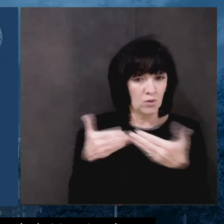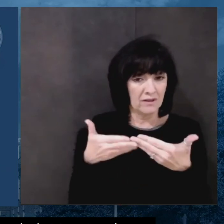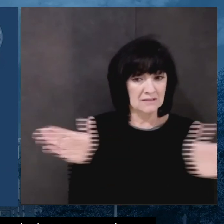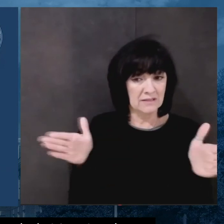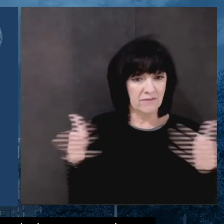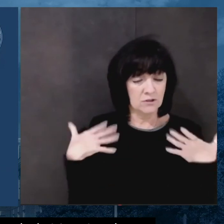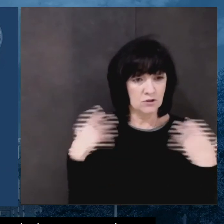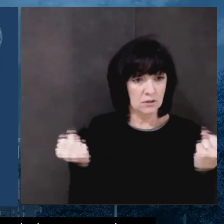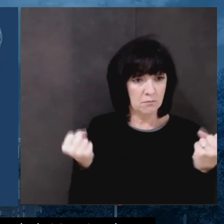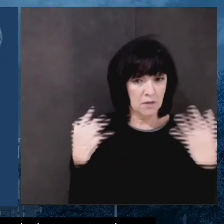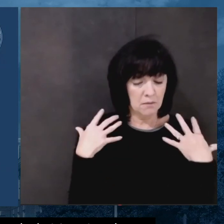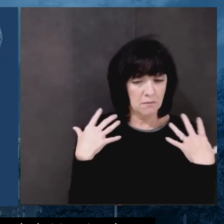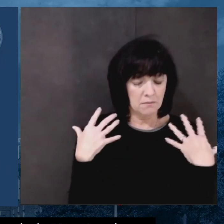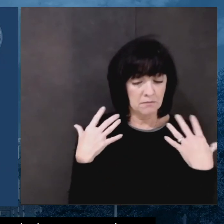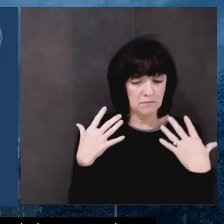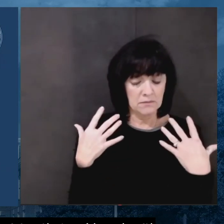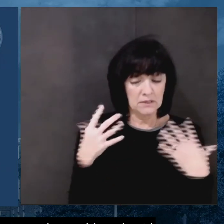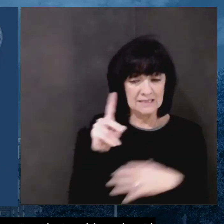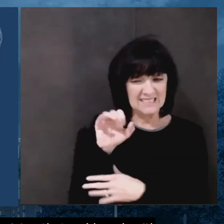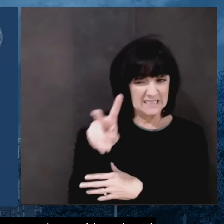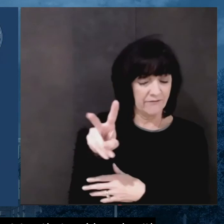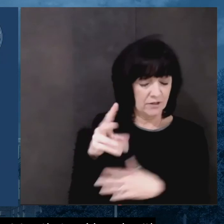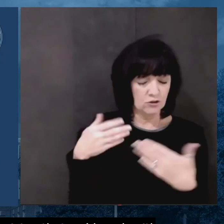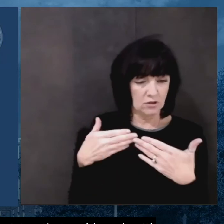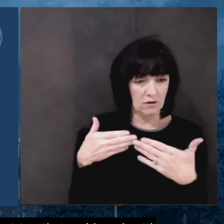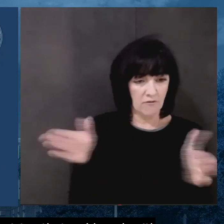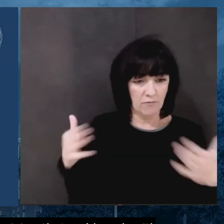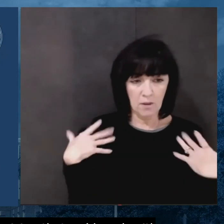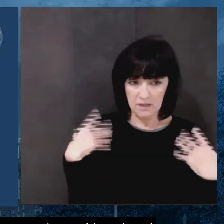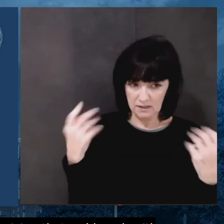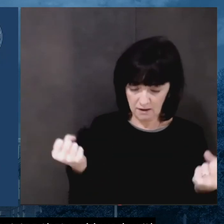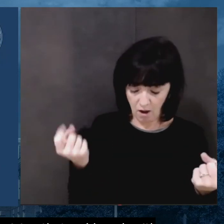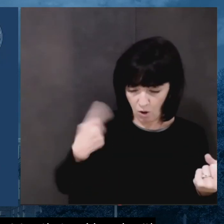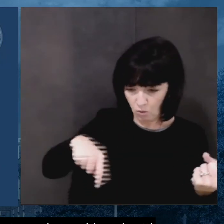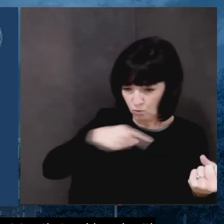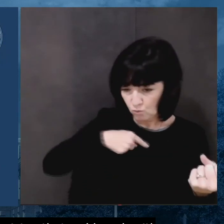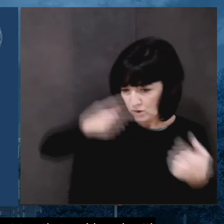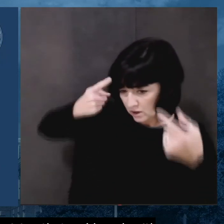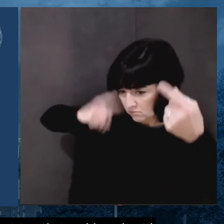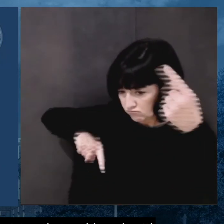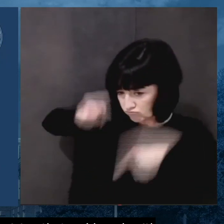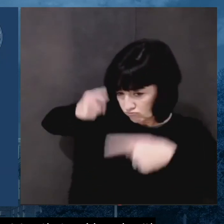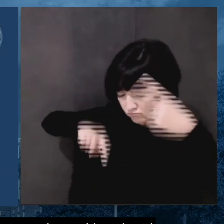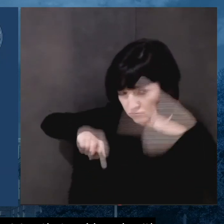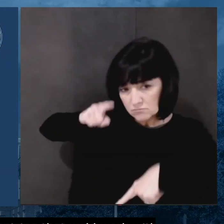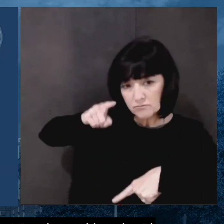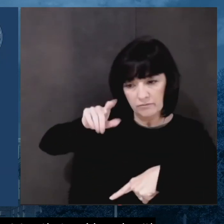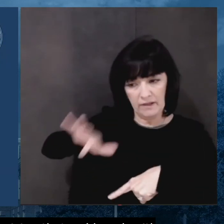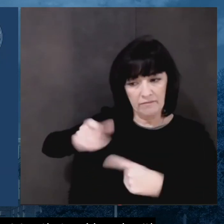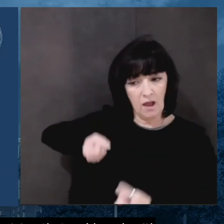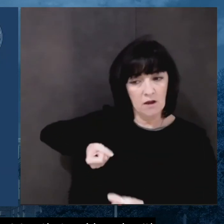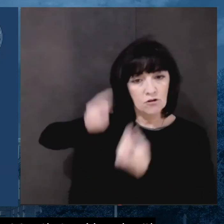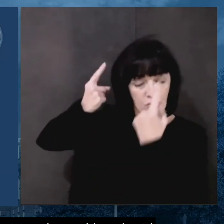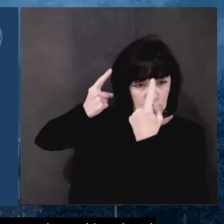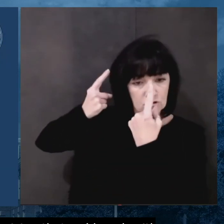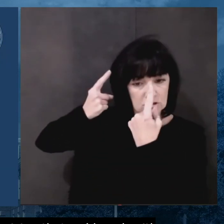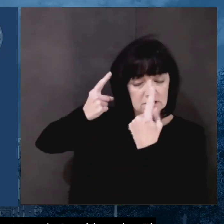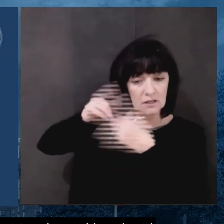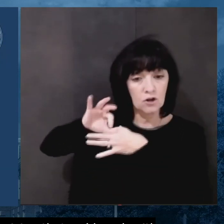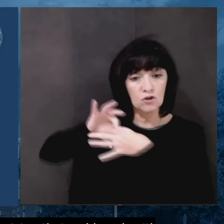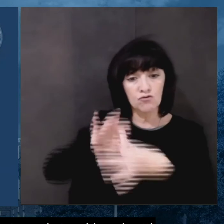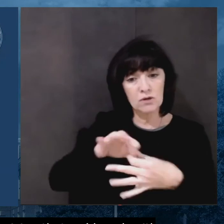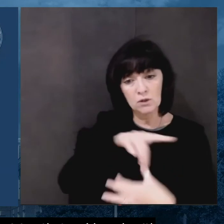in the first place, which create certain understandings and expectations at the school district level and in the community